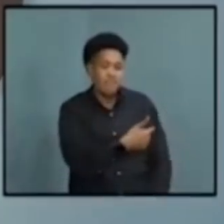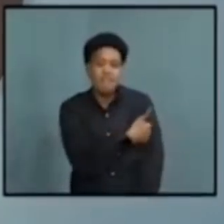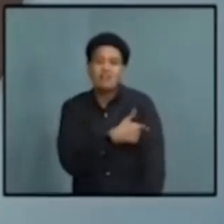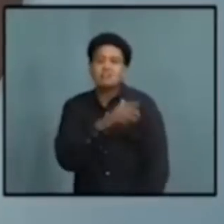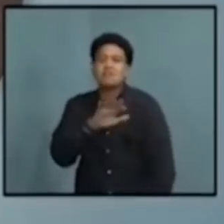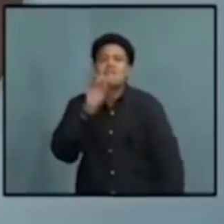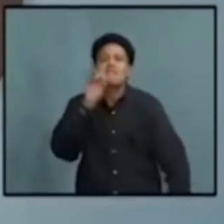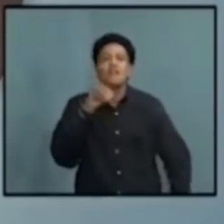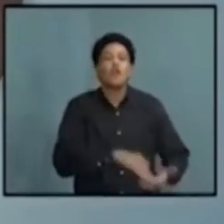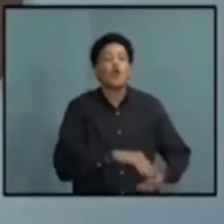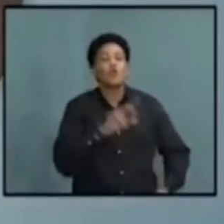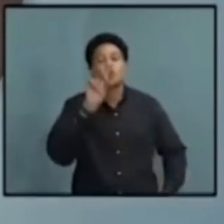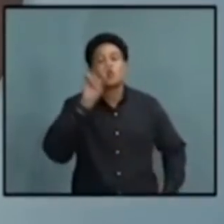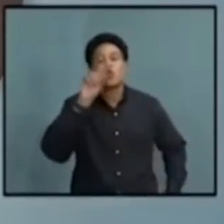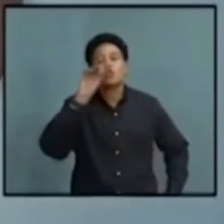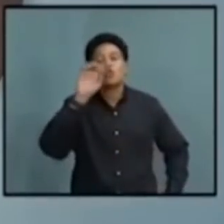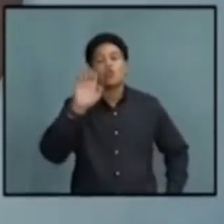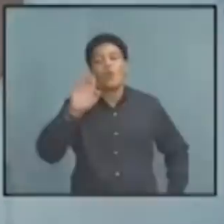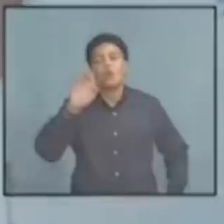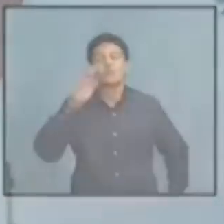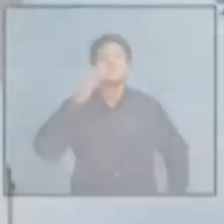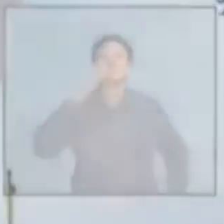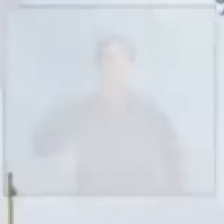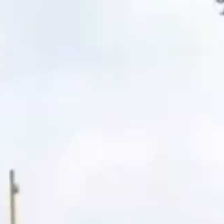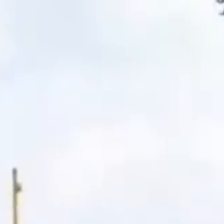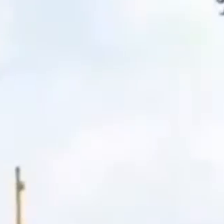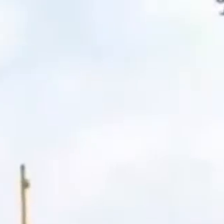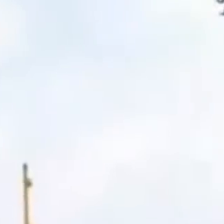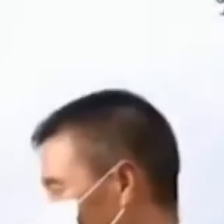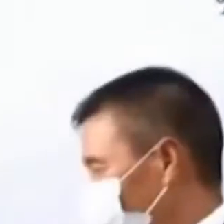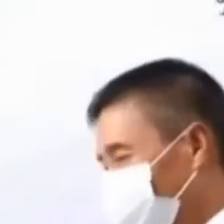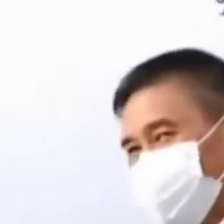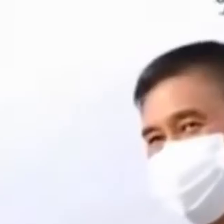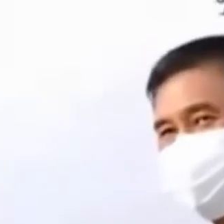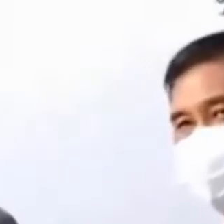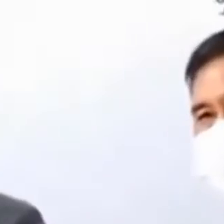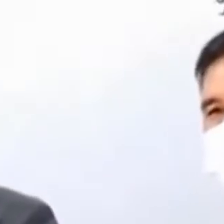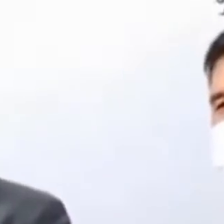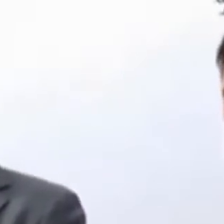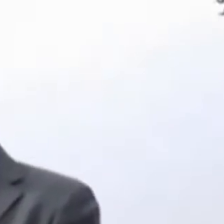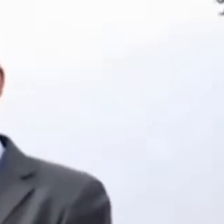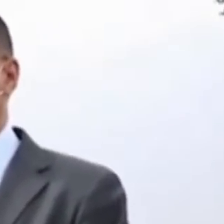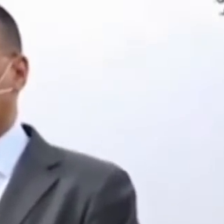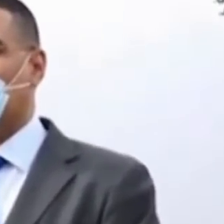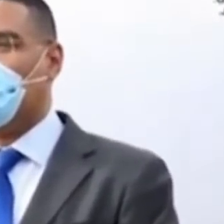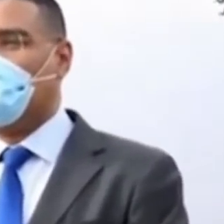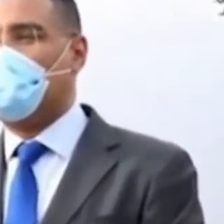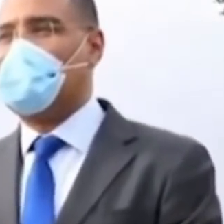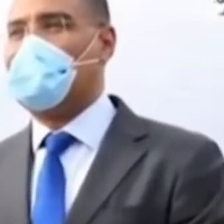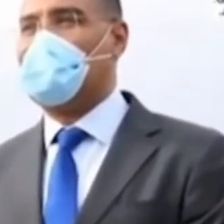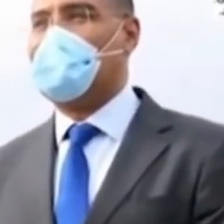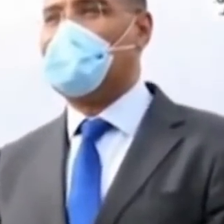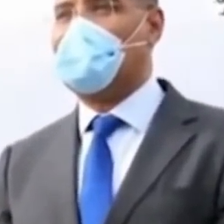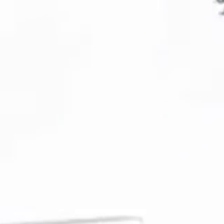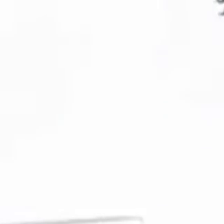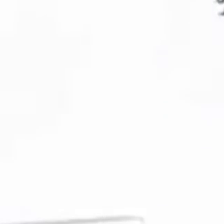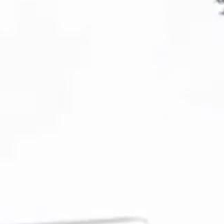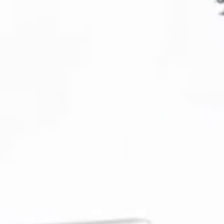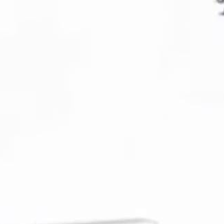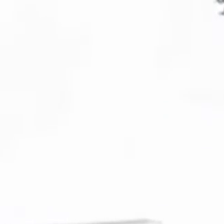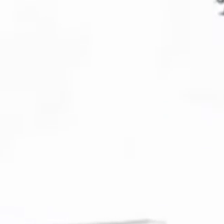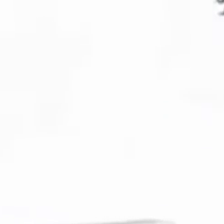50,000 doses, thanks to the selflessness, thanks to the kindness,